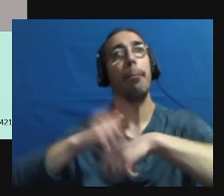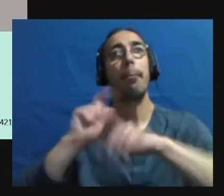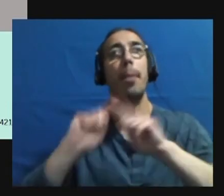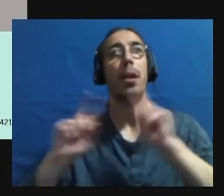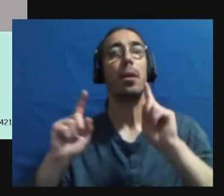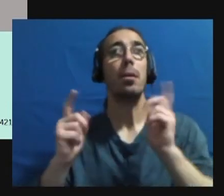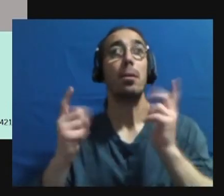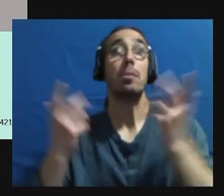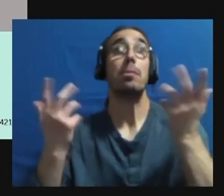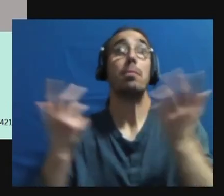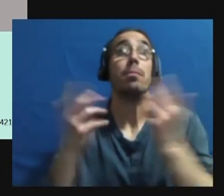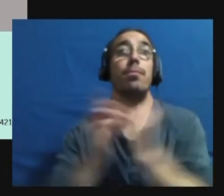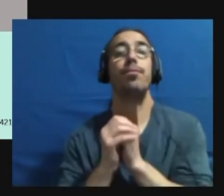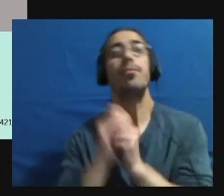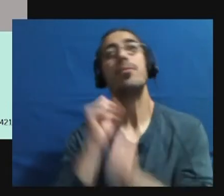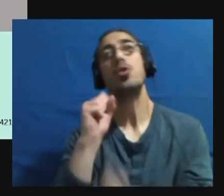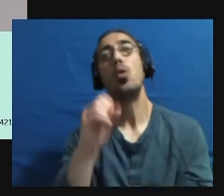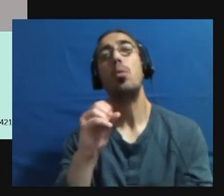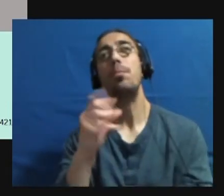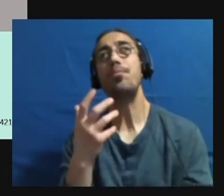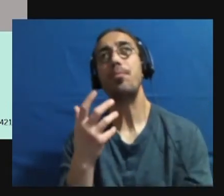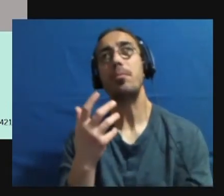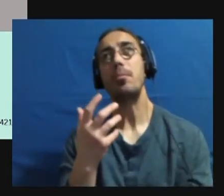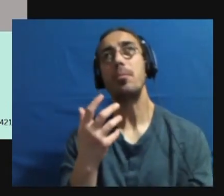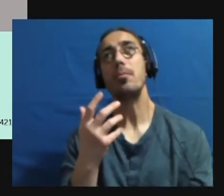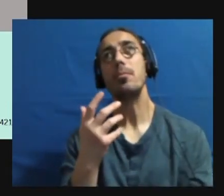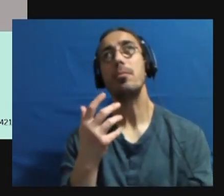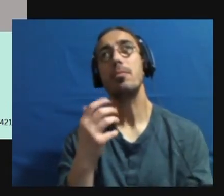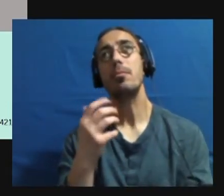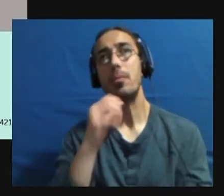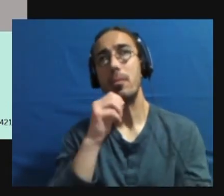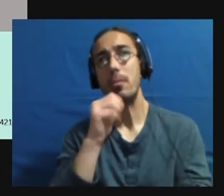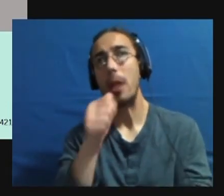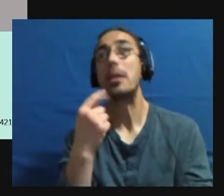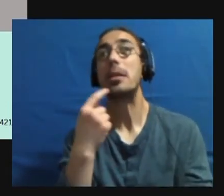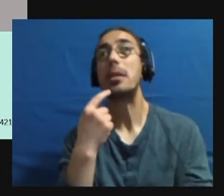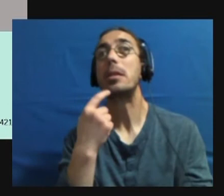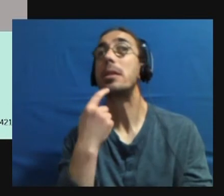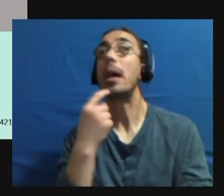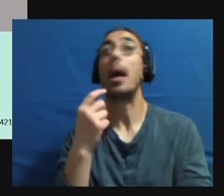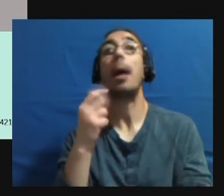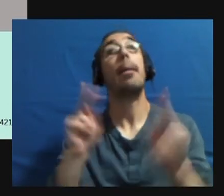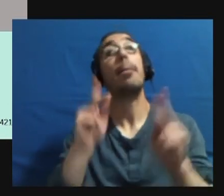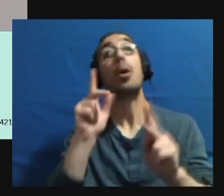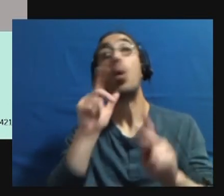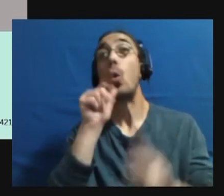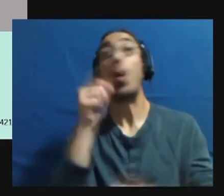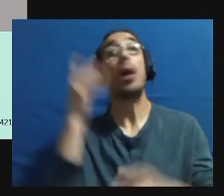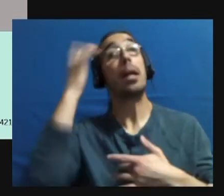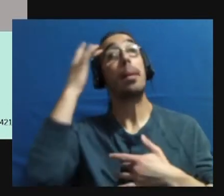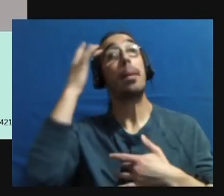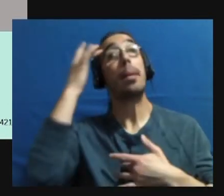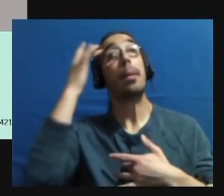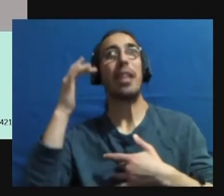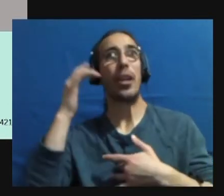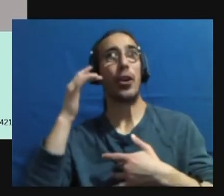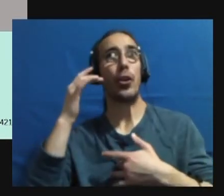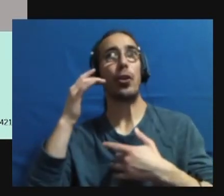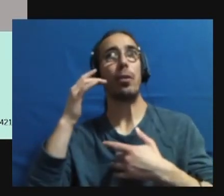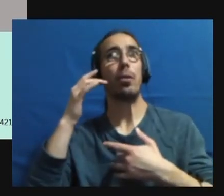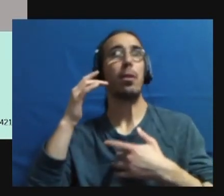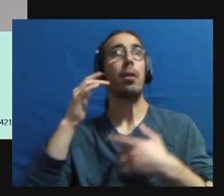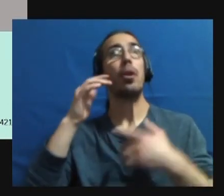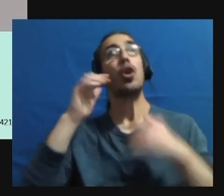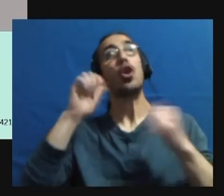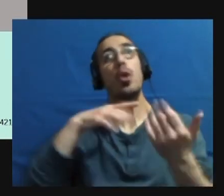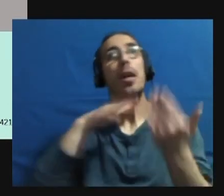So we're not saying that people who are disabled in other ways are not subject to the same kind of oppressions.